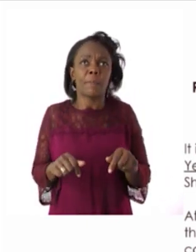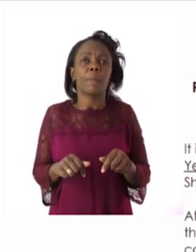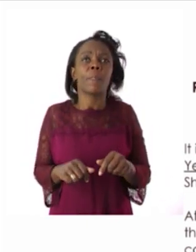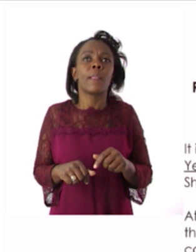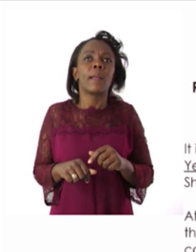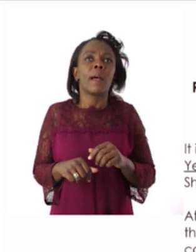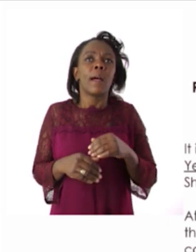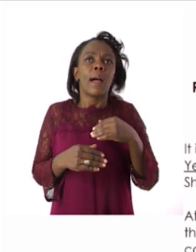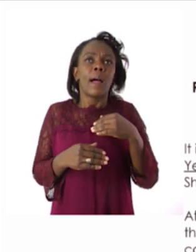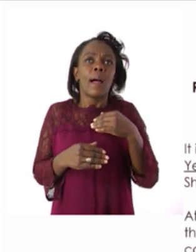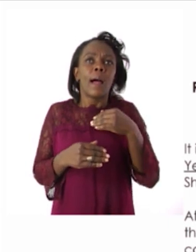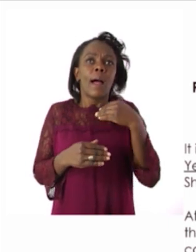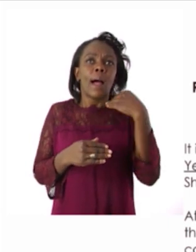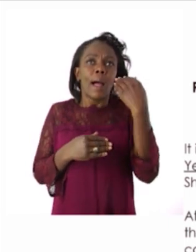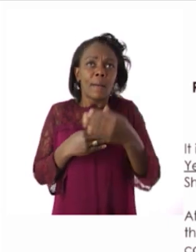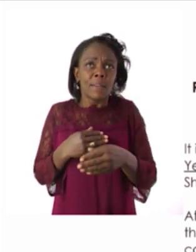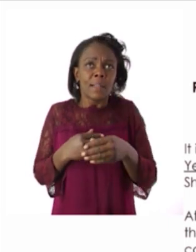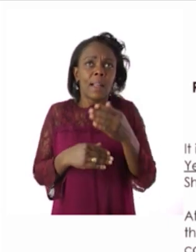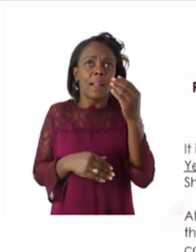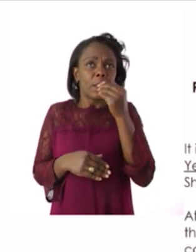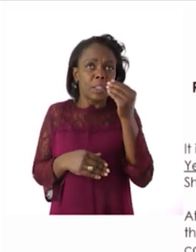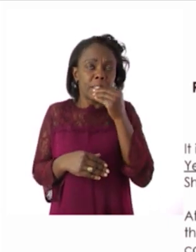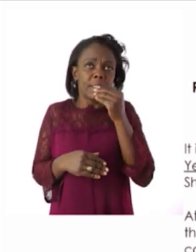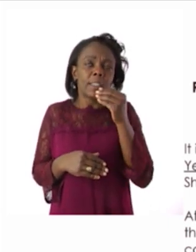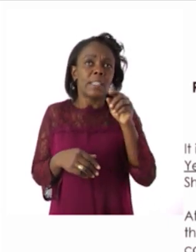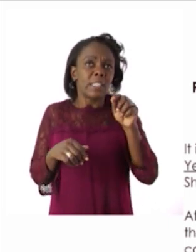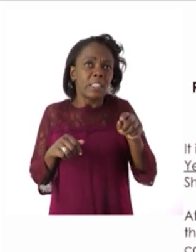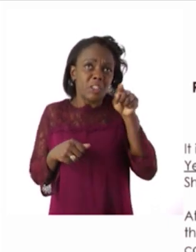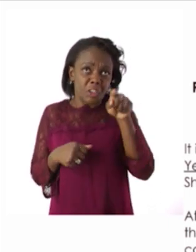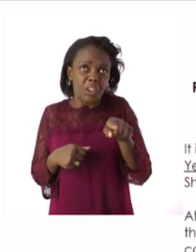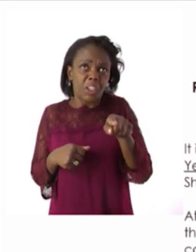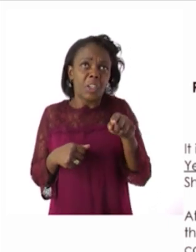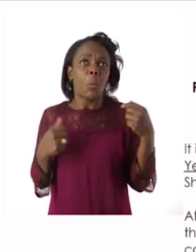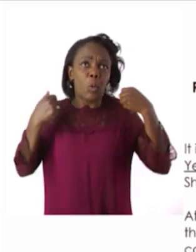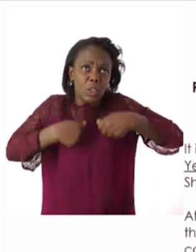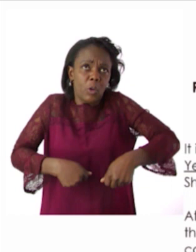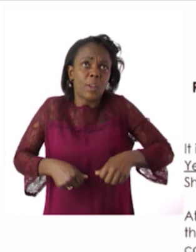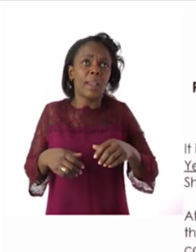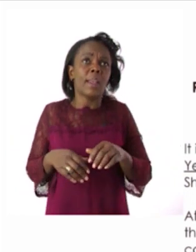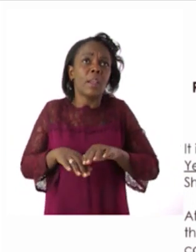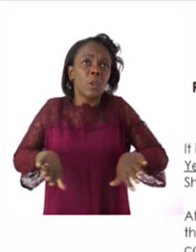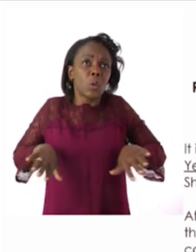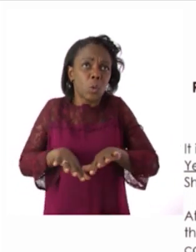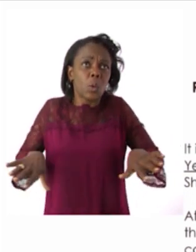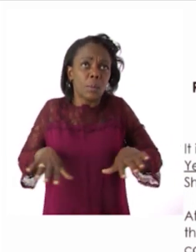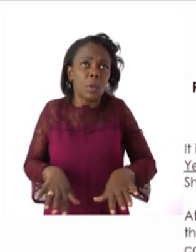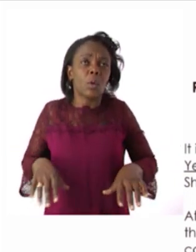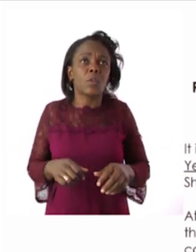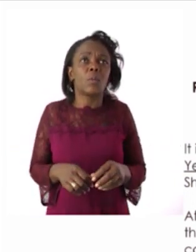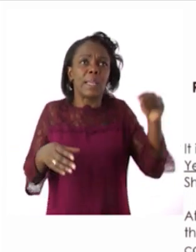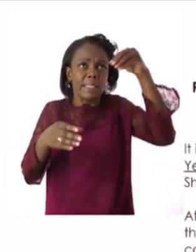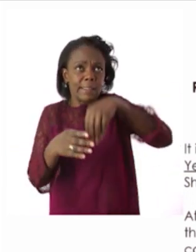Mother promised to buy ice cream and fruit for lunch. She is happy to eat such